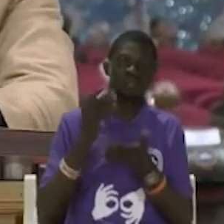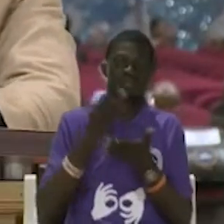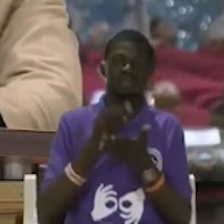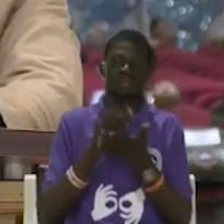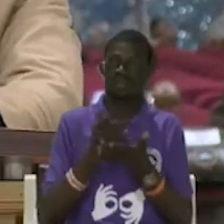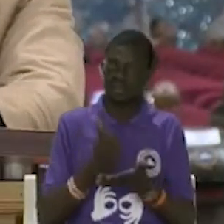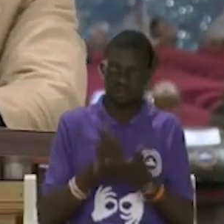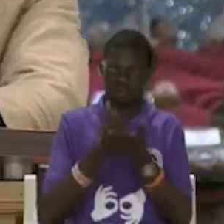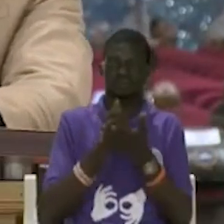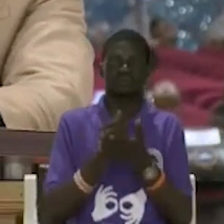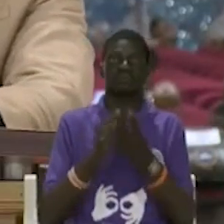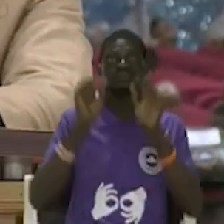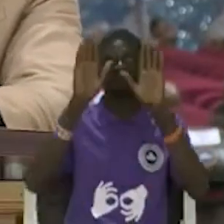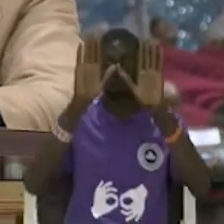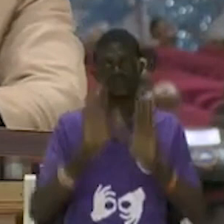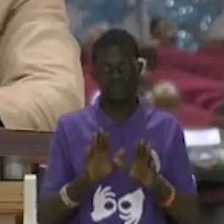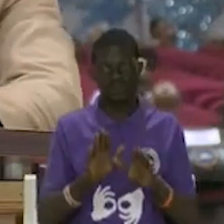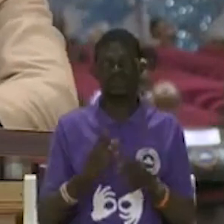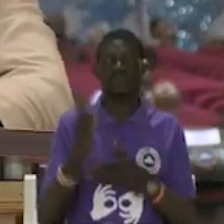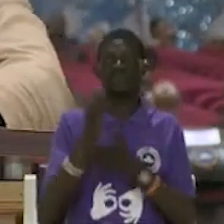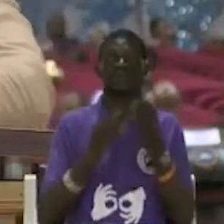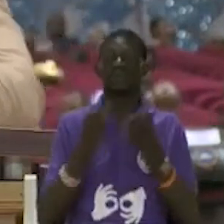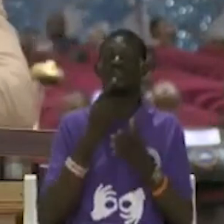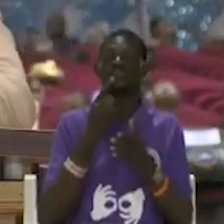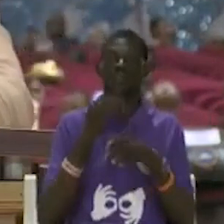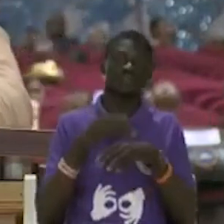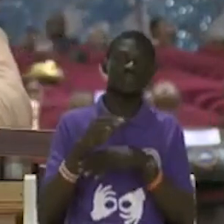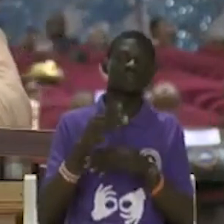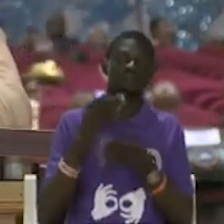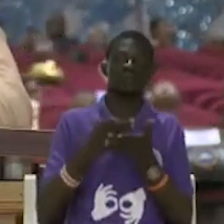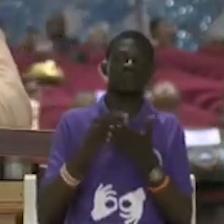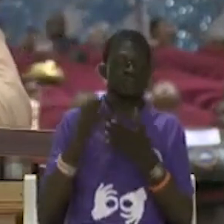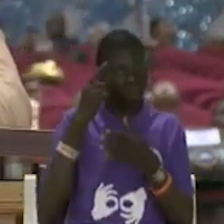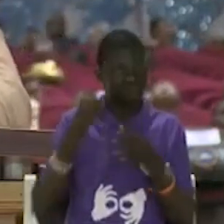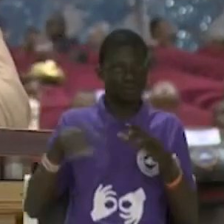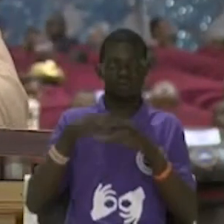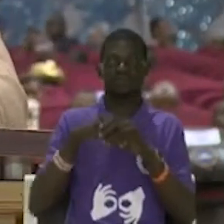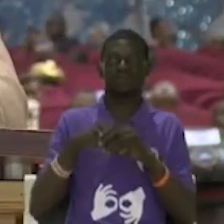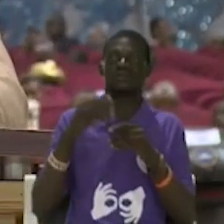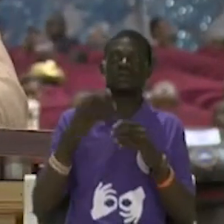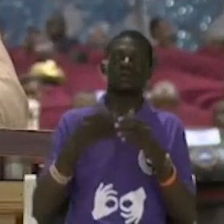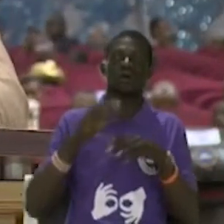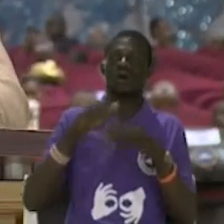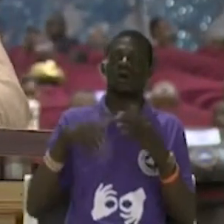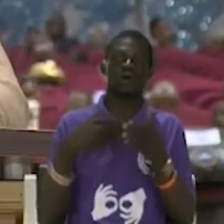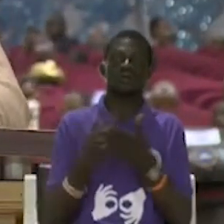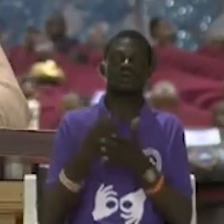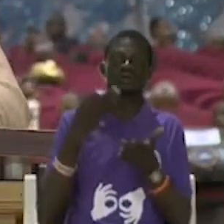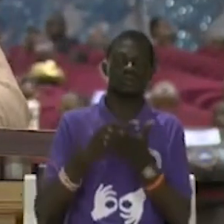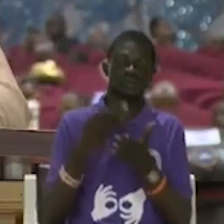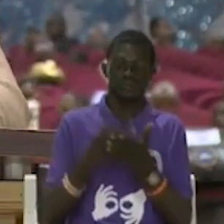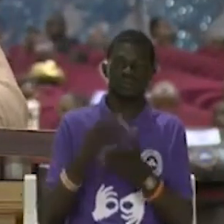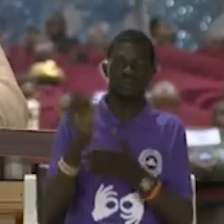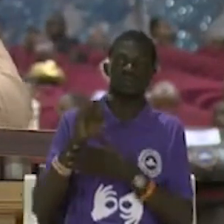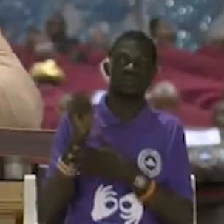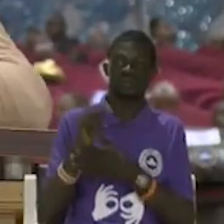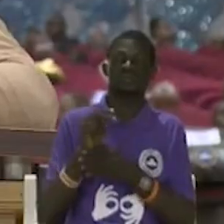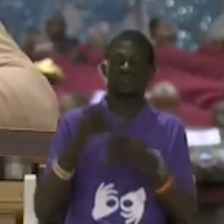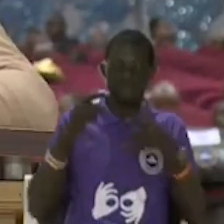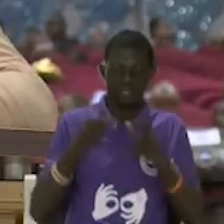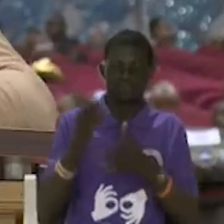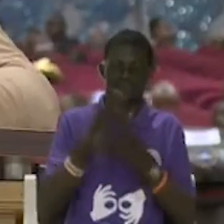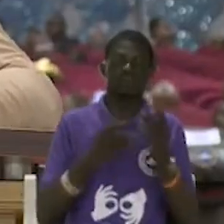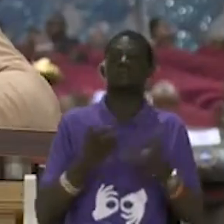help. Miraculously, someone sent funds for the wedding, covering up all of the financial needs. Let